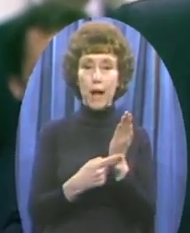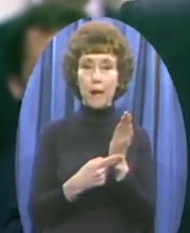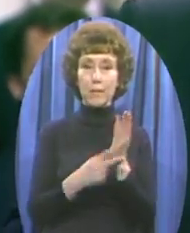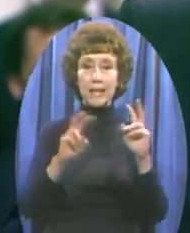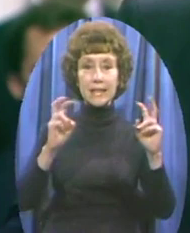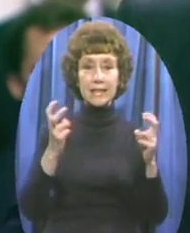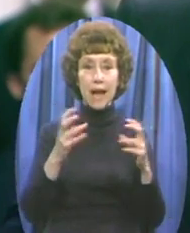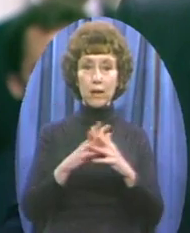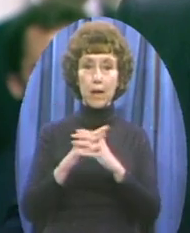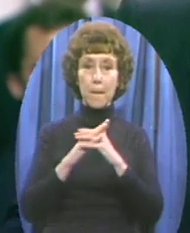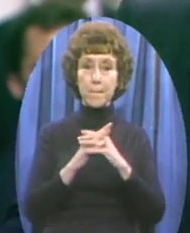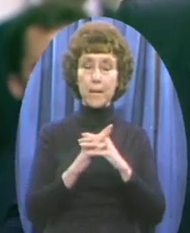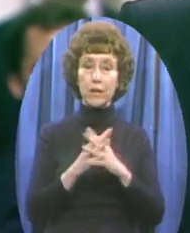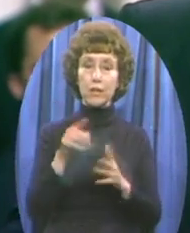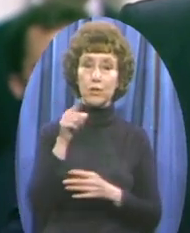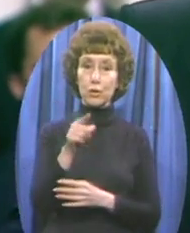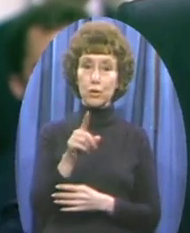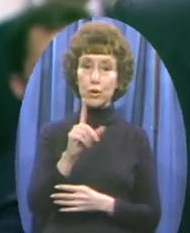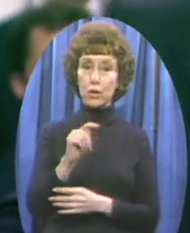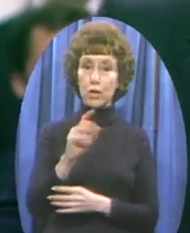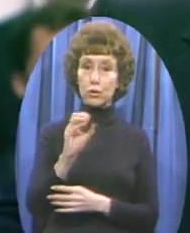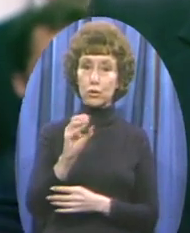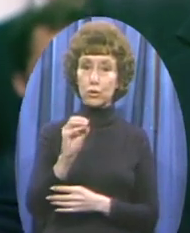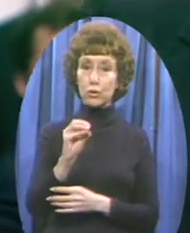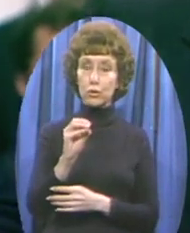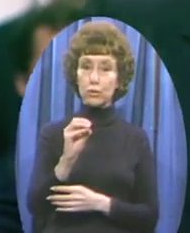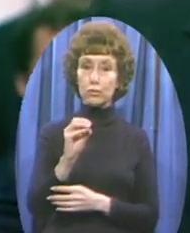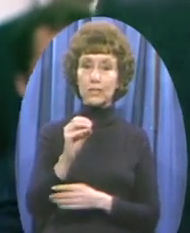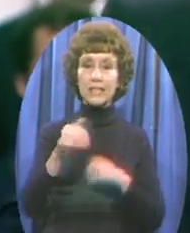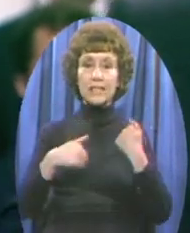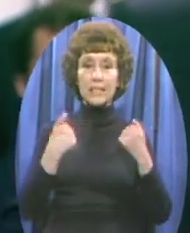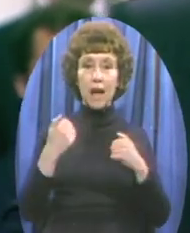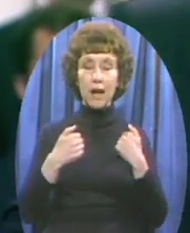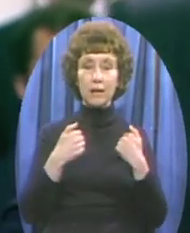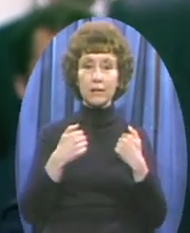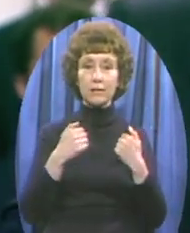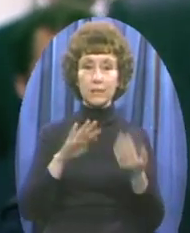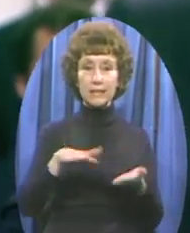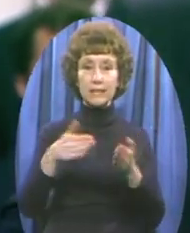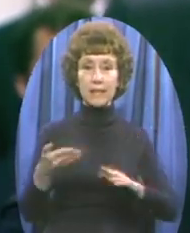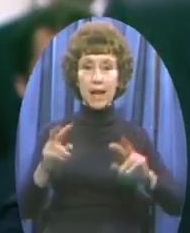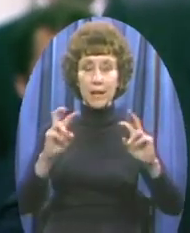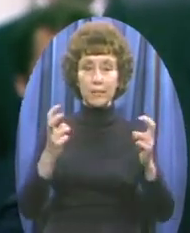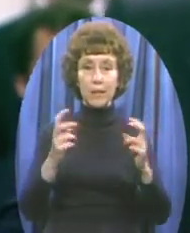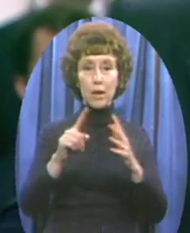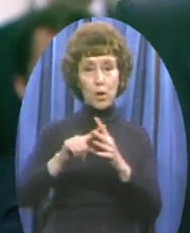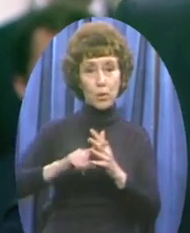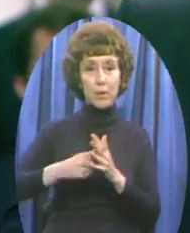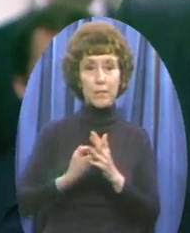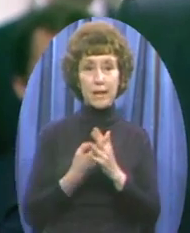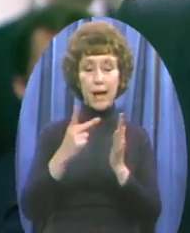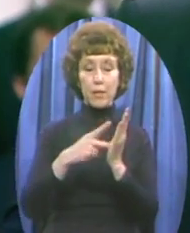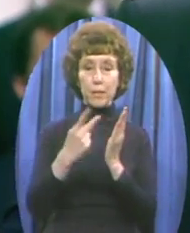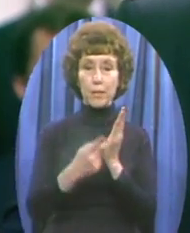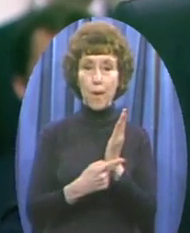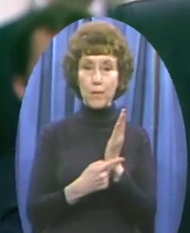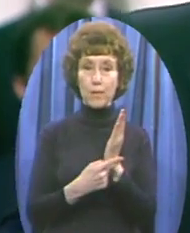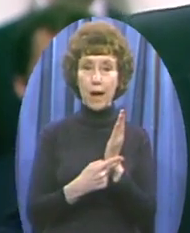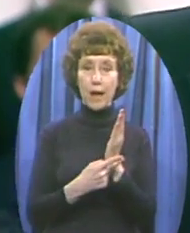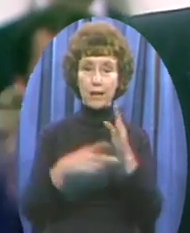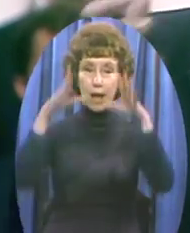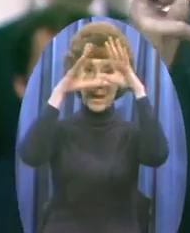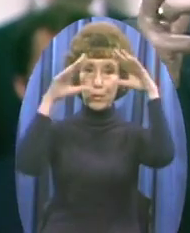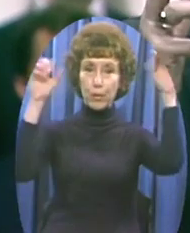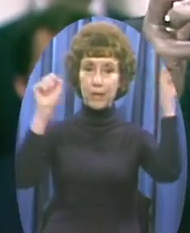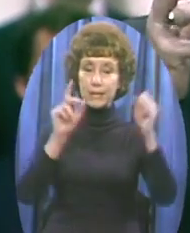Die. We began the program at President Kennedy's grave, and then we began to look out over Washington and